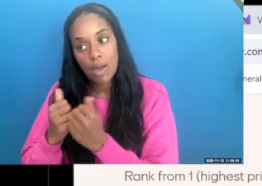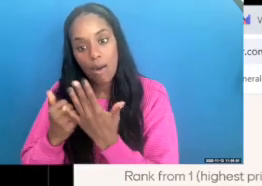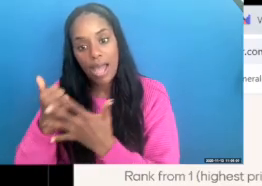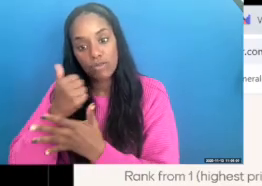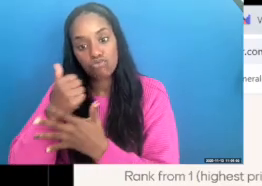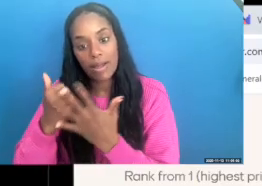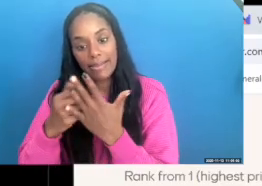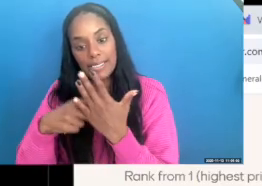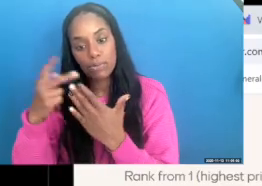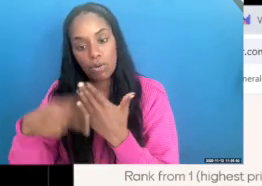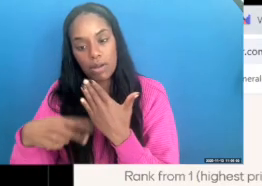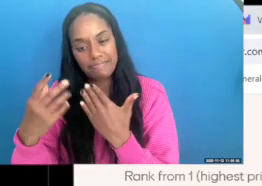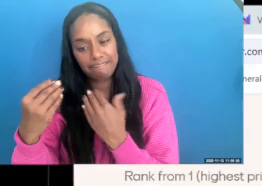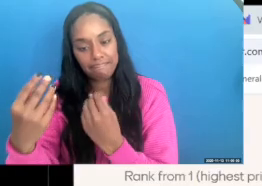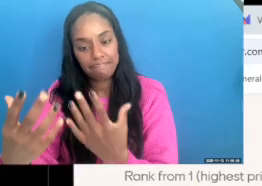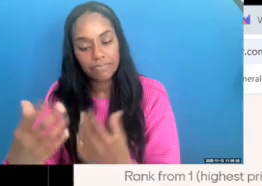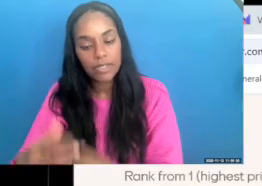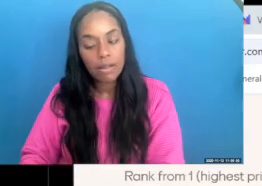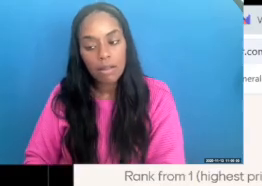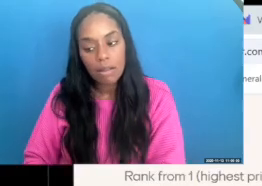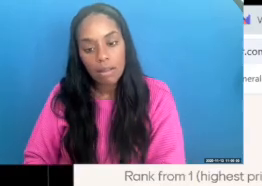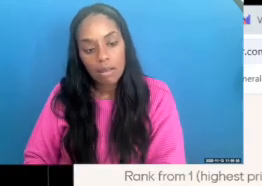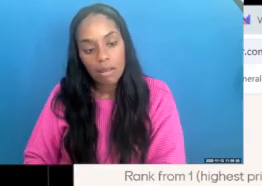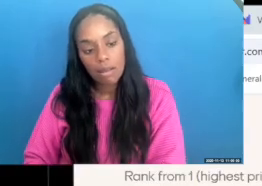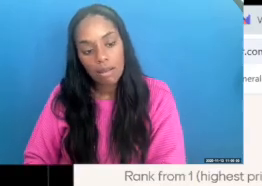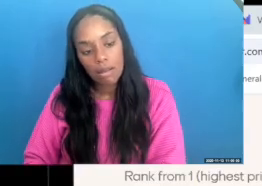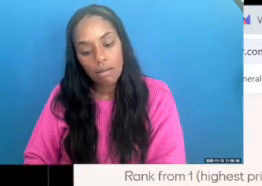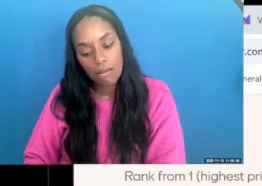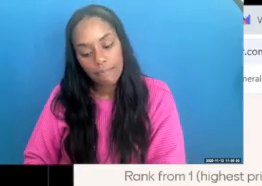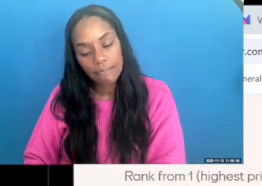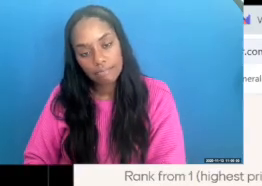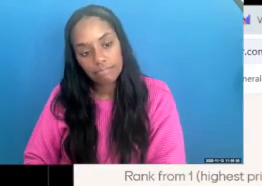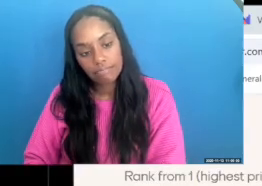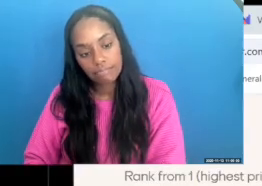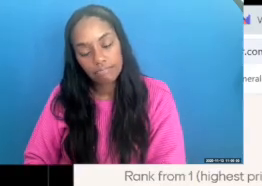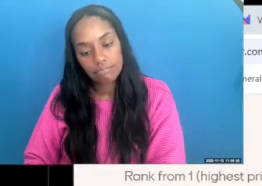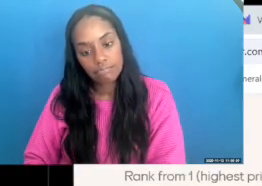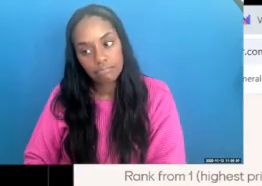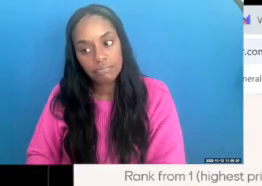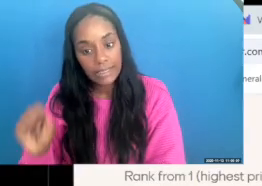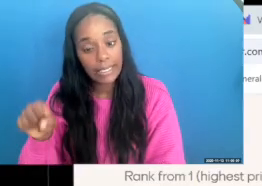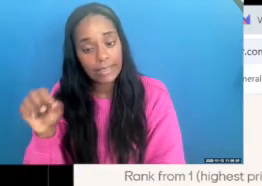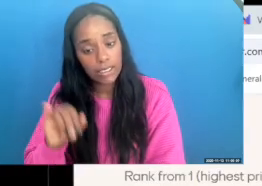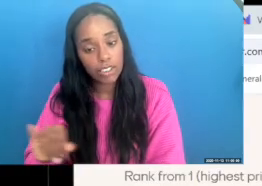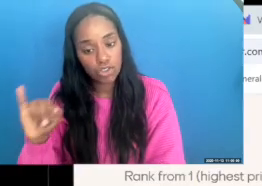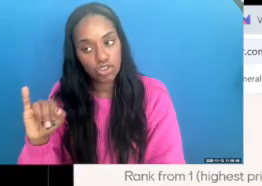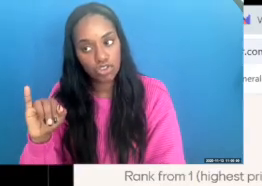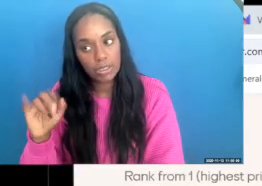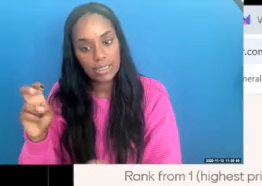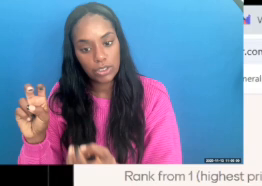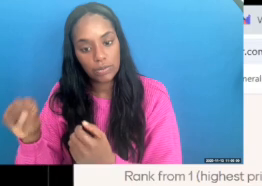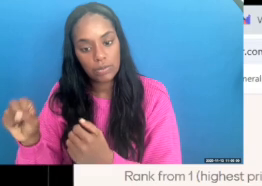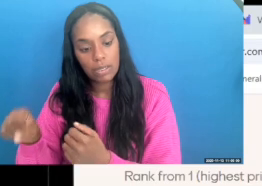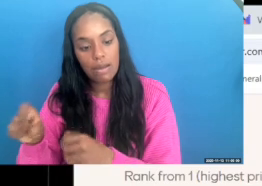I rank these programs, I just like to share that, you know, despite the